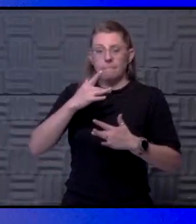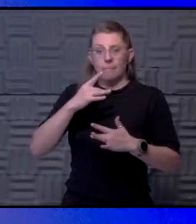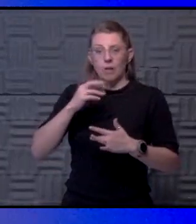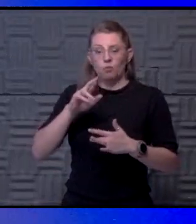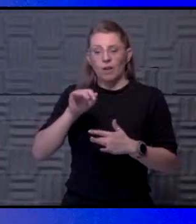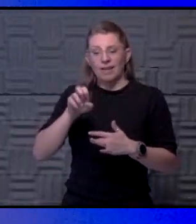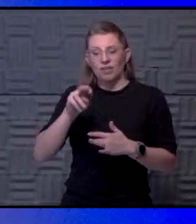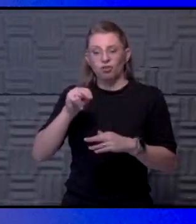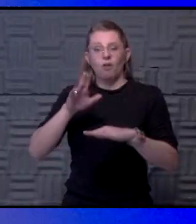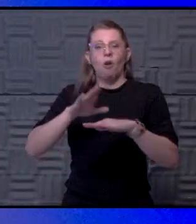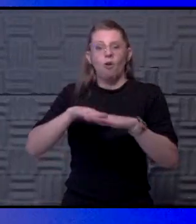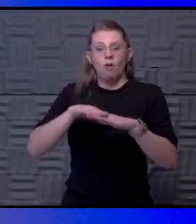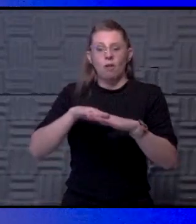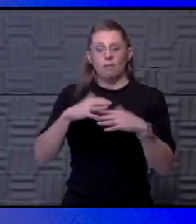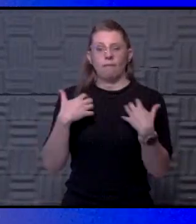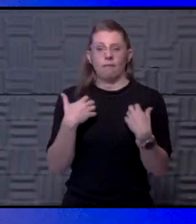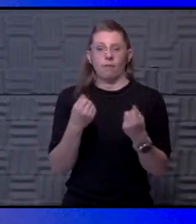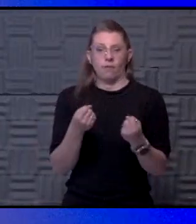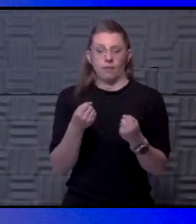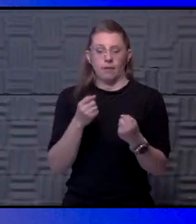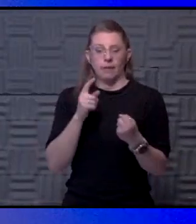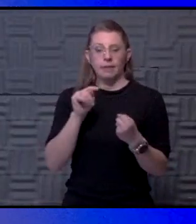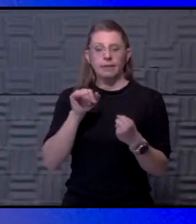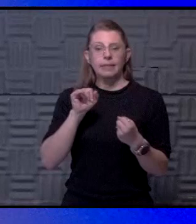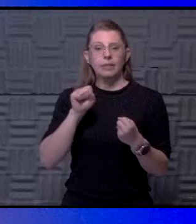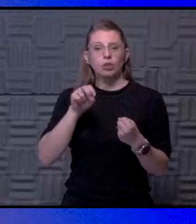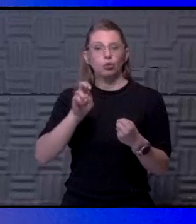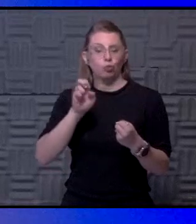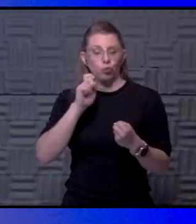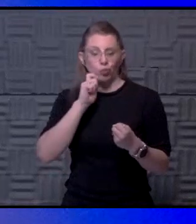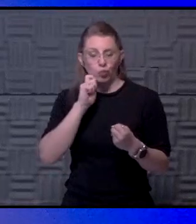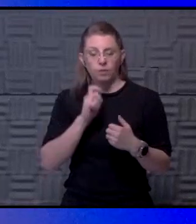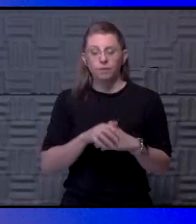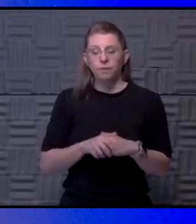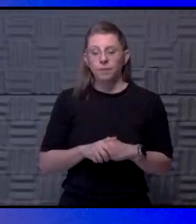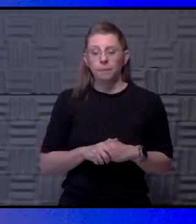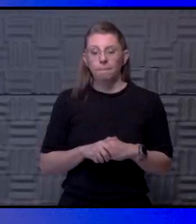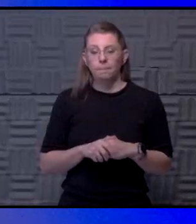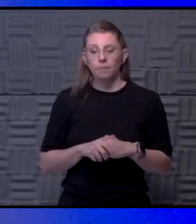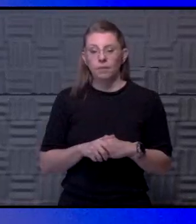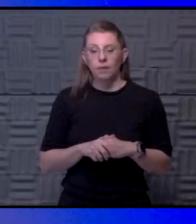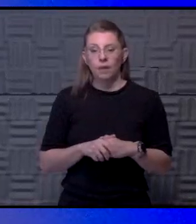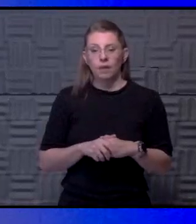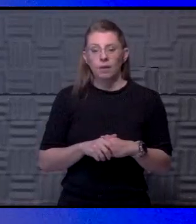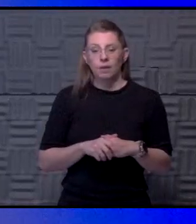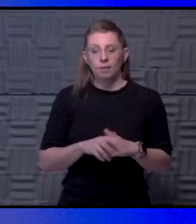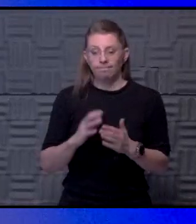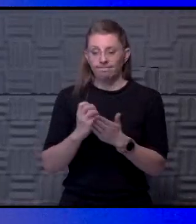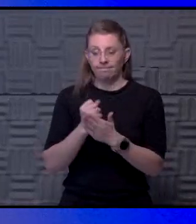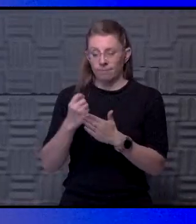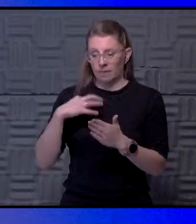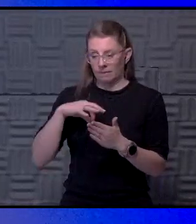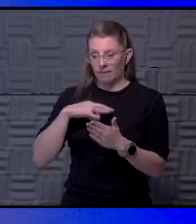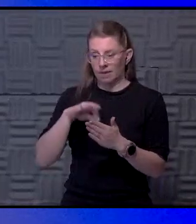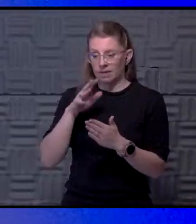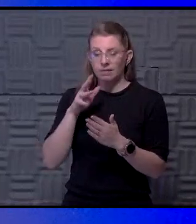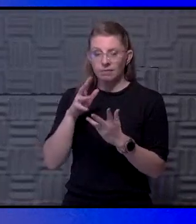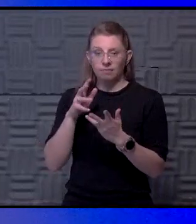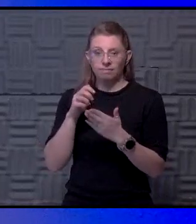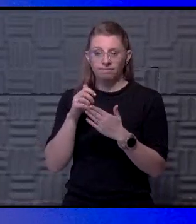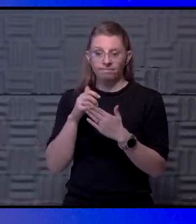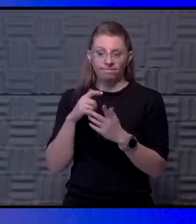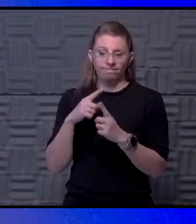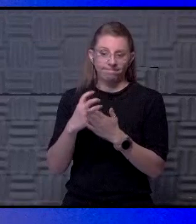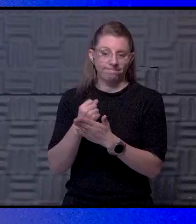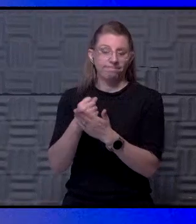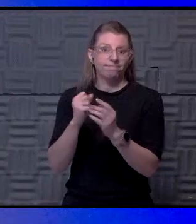healthy tissue, the stage impacts the likelihood of those benefits manifesting, and